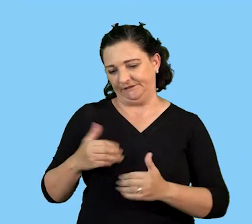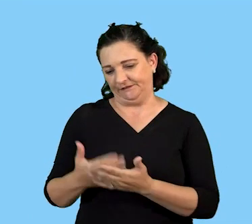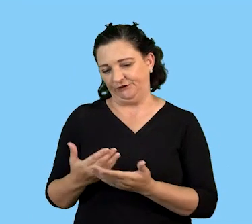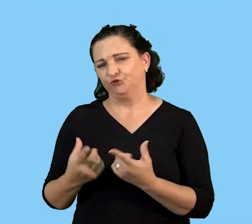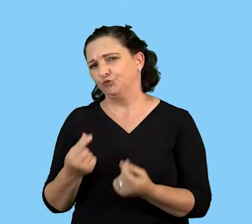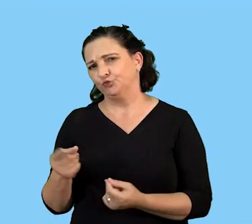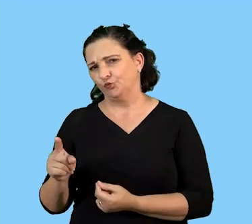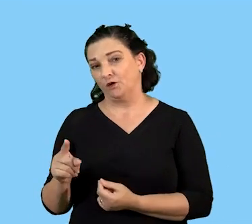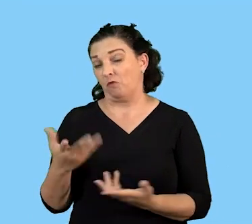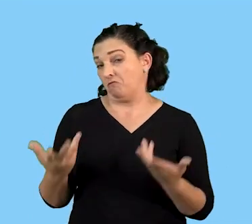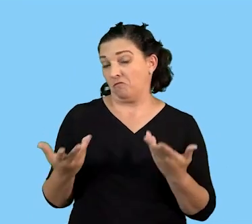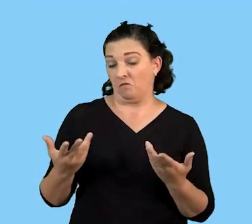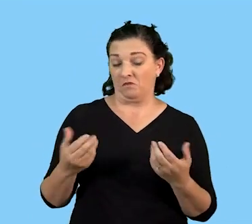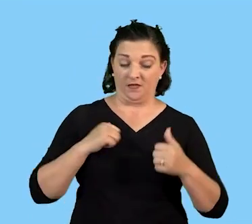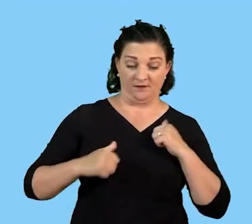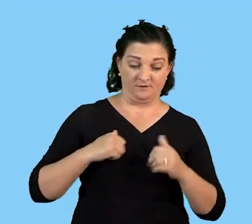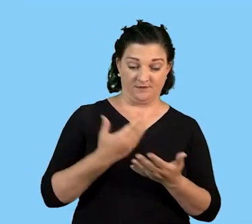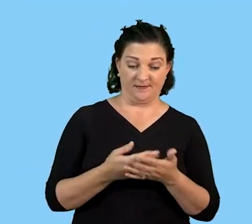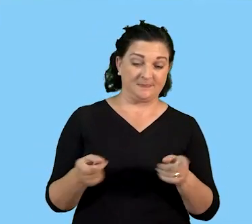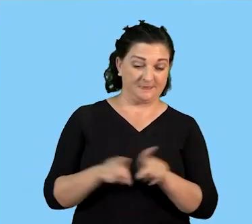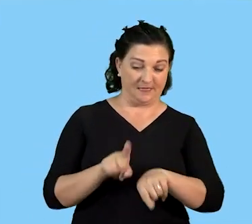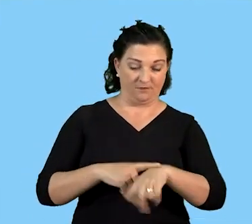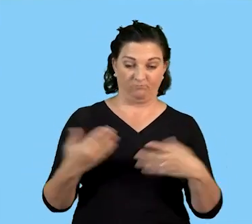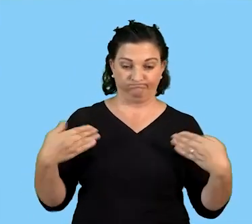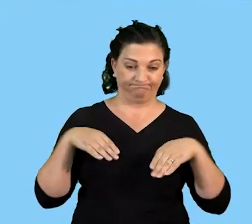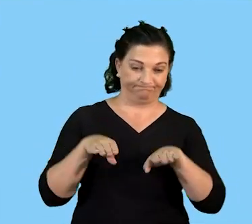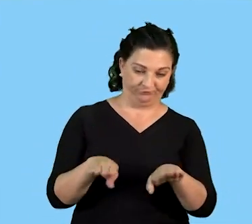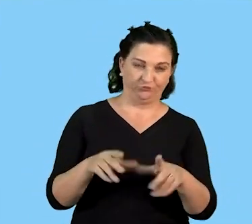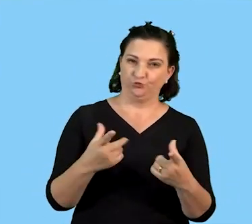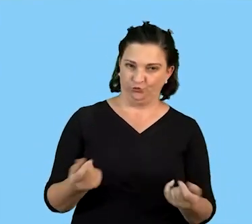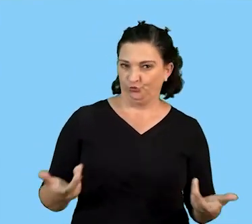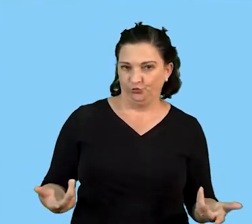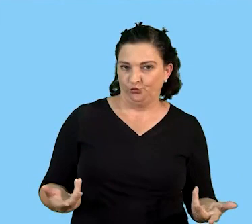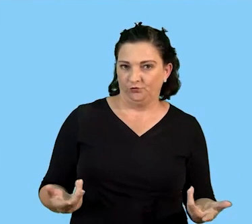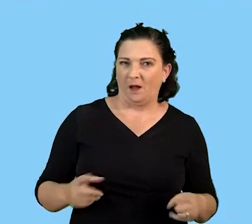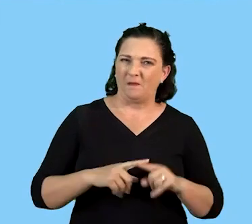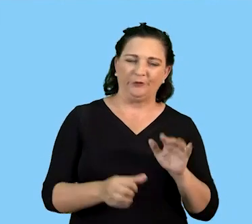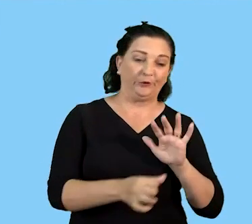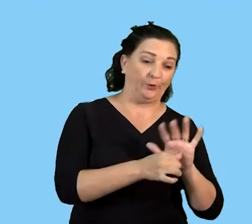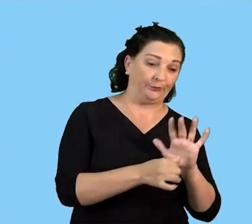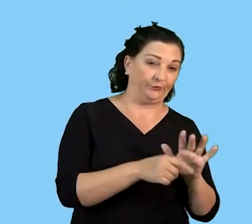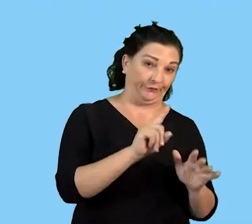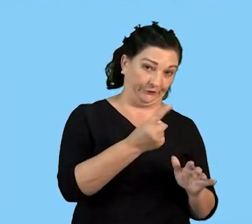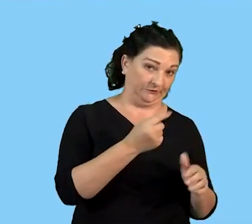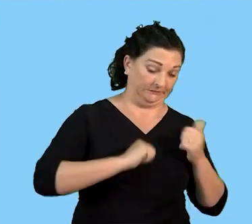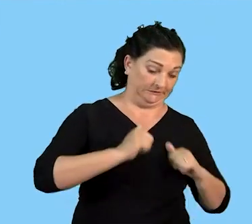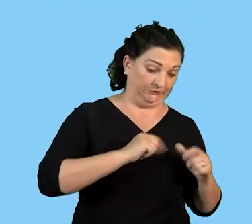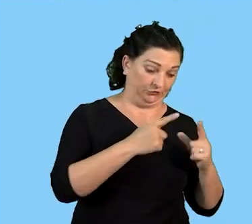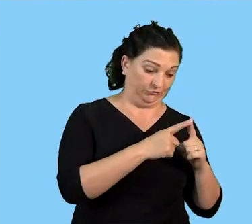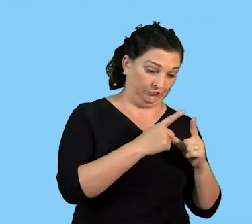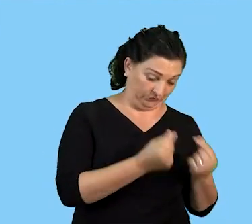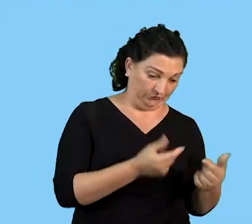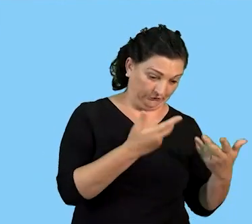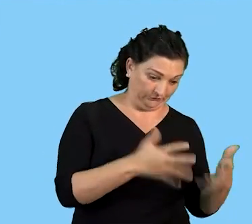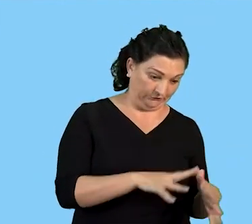out simultaneously. So when you draw a Gantt chart, you need to decide, you need to prioritize, make sure that, okay, the first activities are done